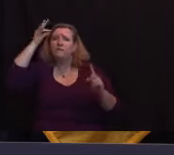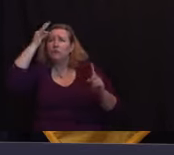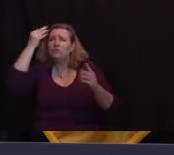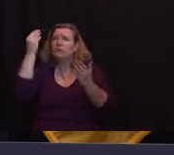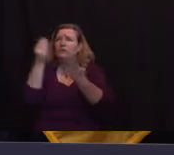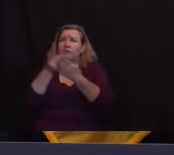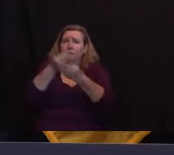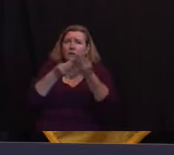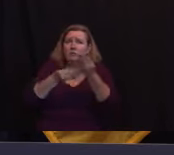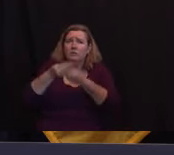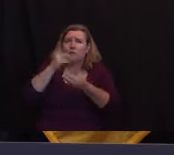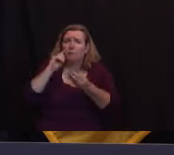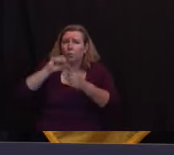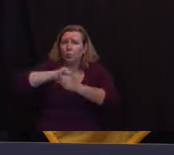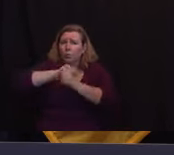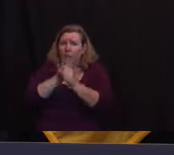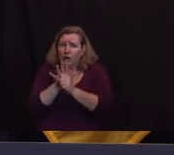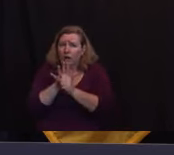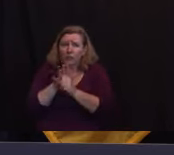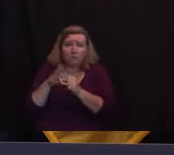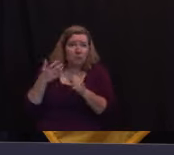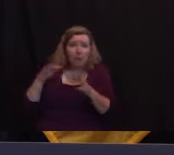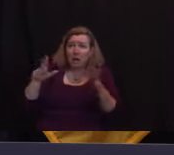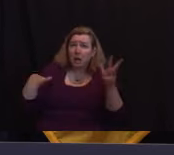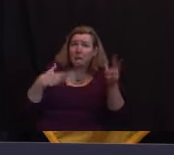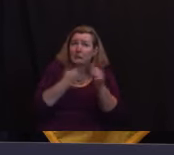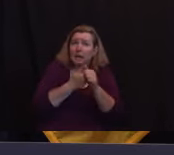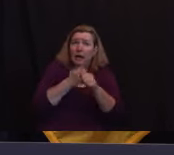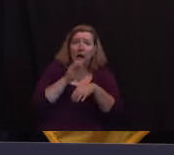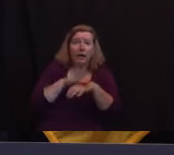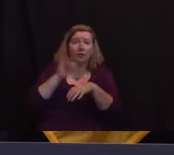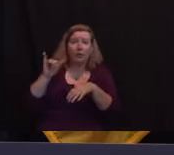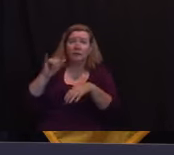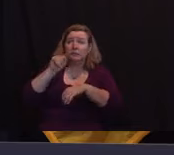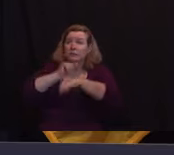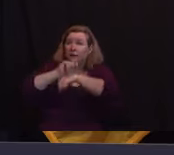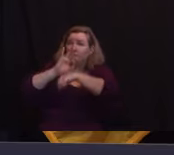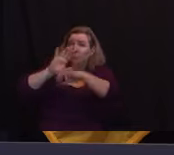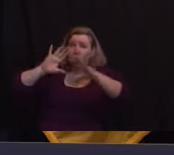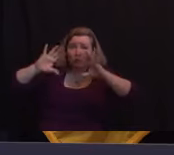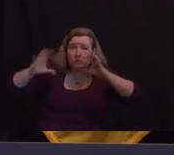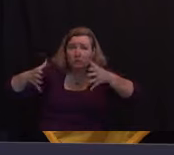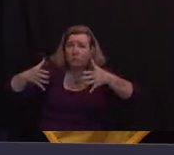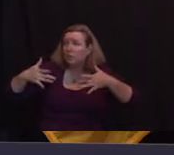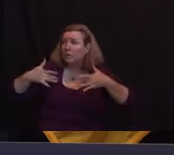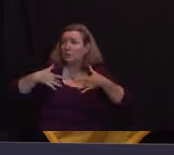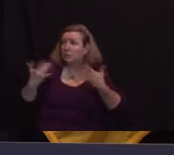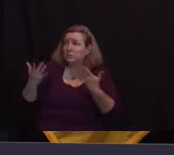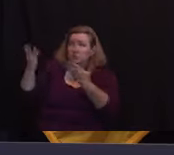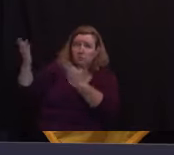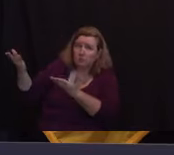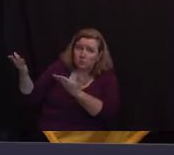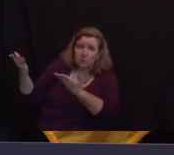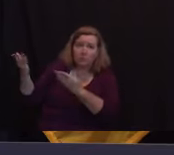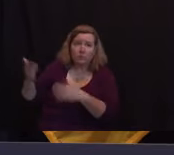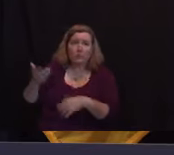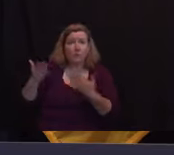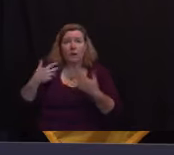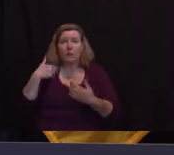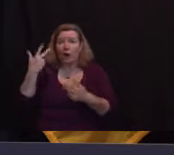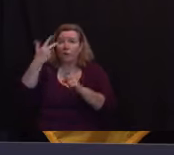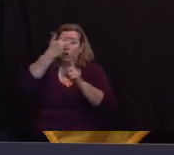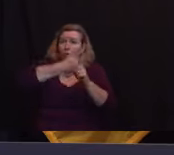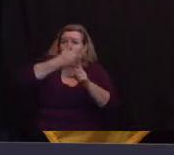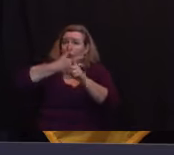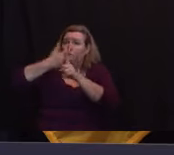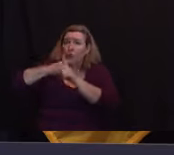any update on what that task force has been up to. I think the order outlined that quarterly reports might be necessary. I'm curious if any have been issued or